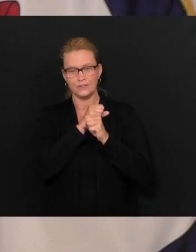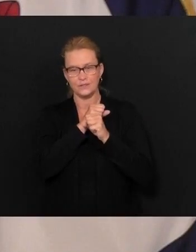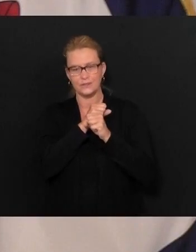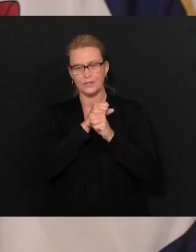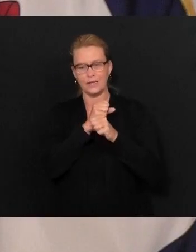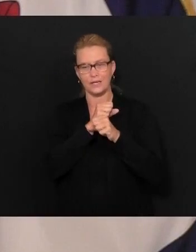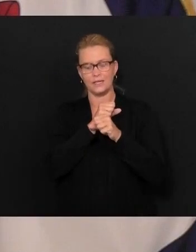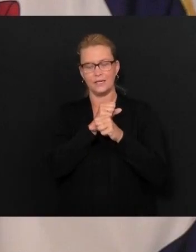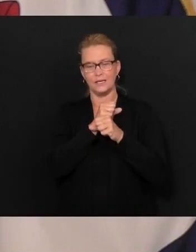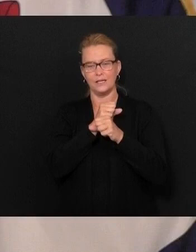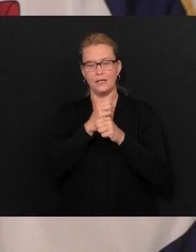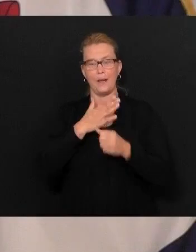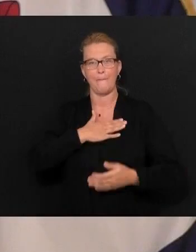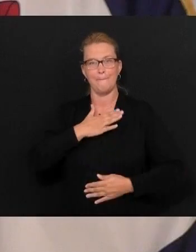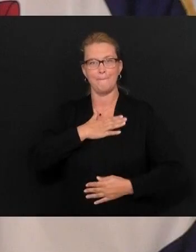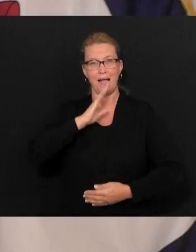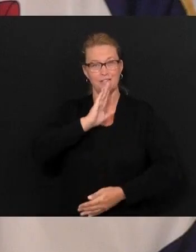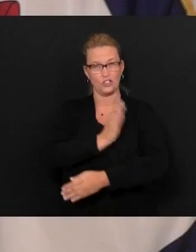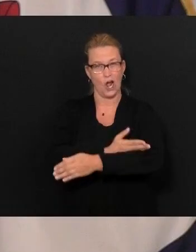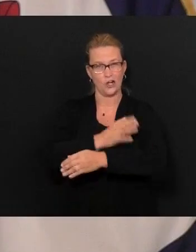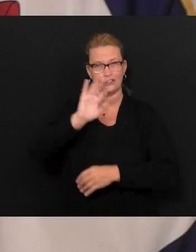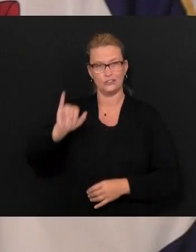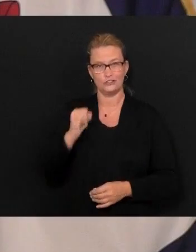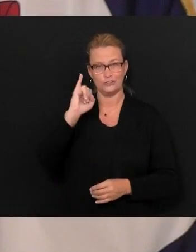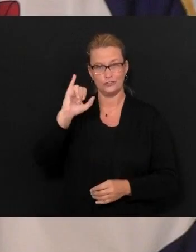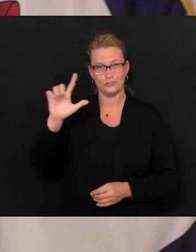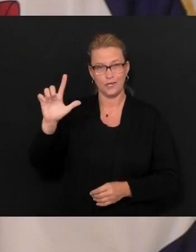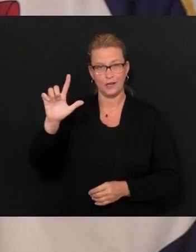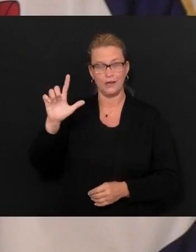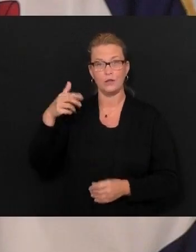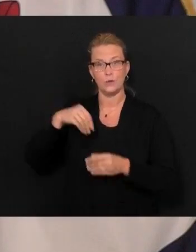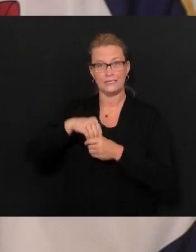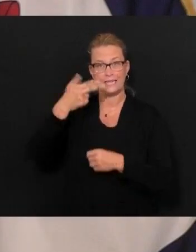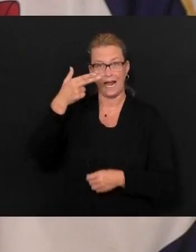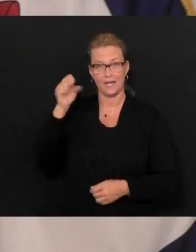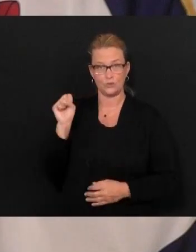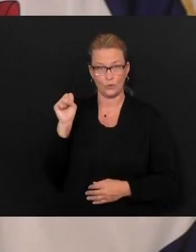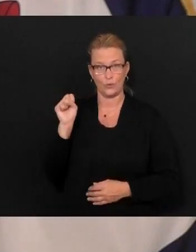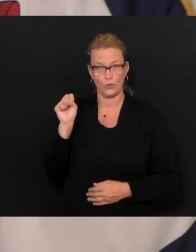back when my daughter Jill was in high school, and